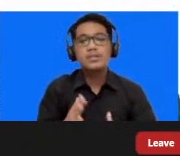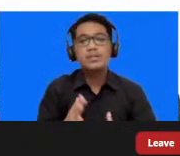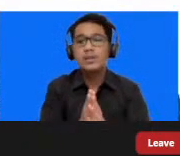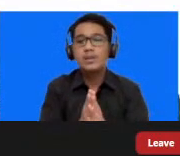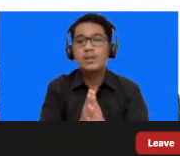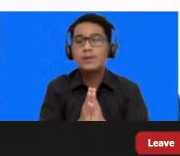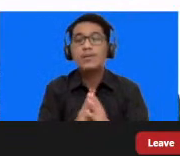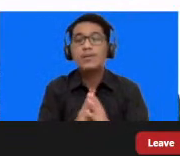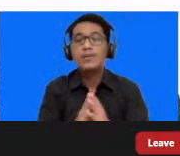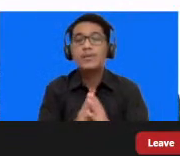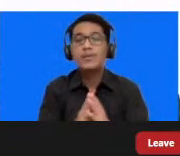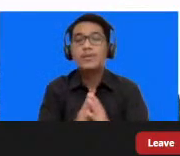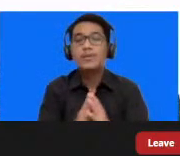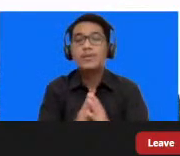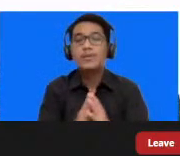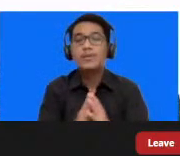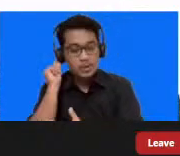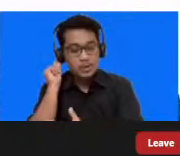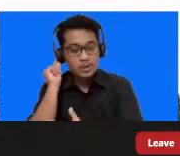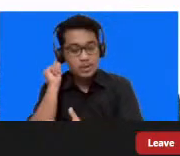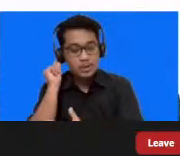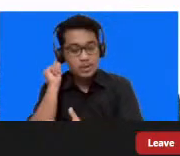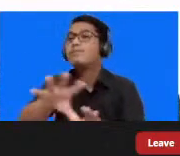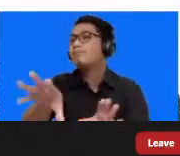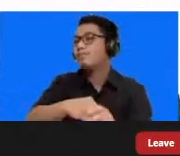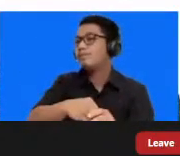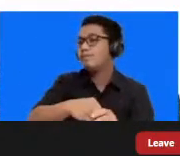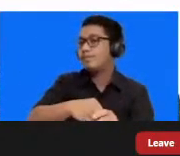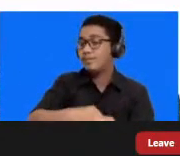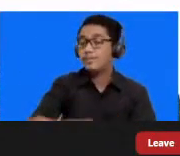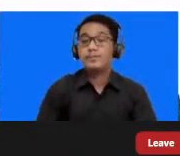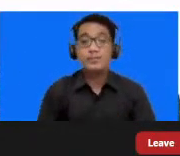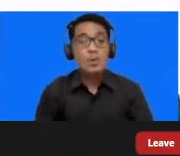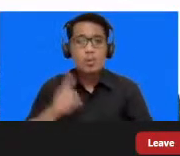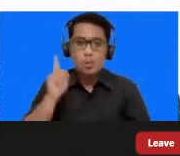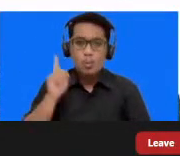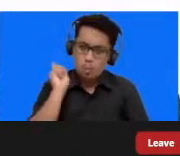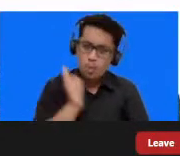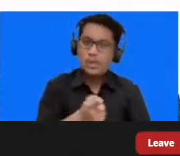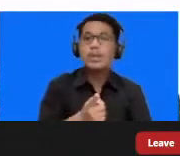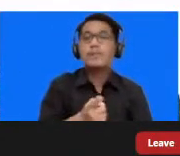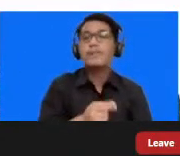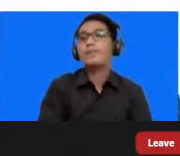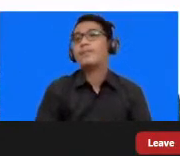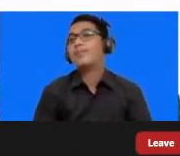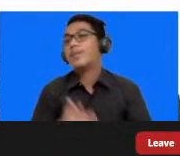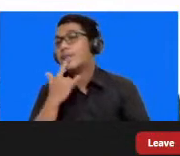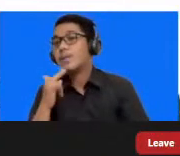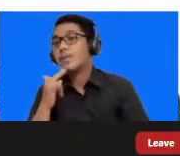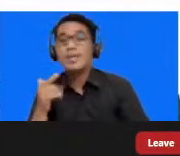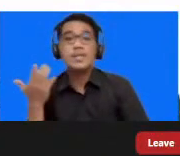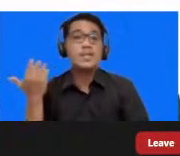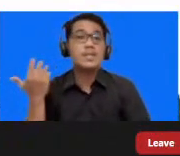So this is mandated, and again I mentioned that as I mentioned before, standing order on disaster,